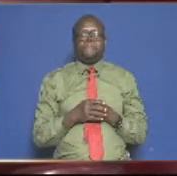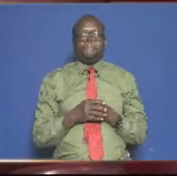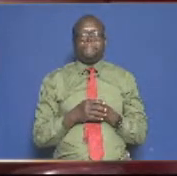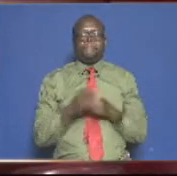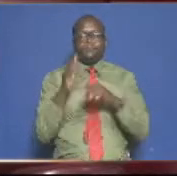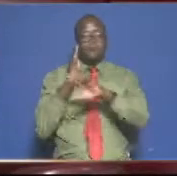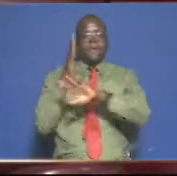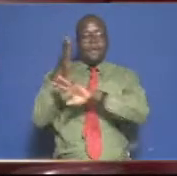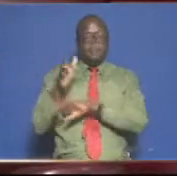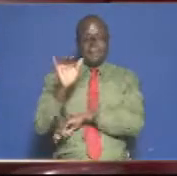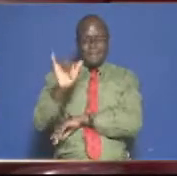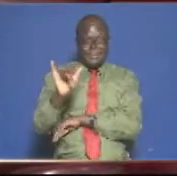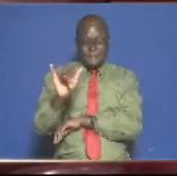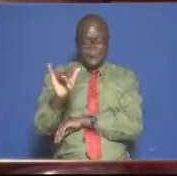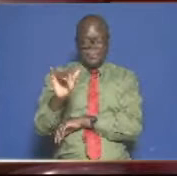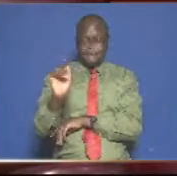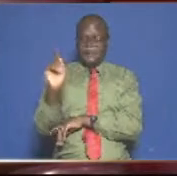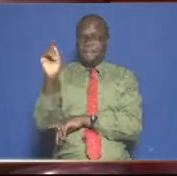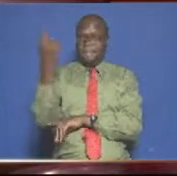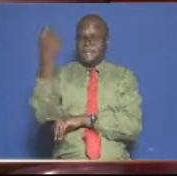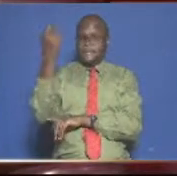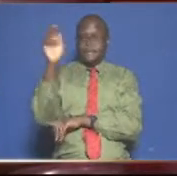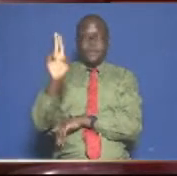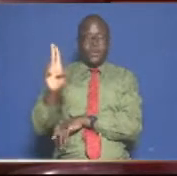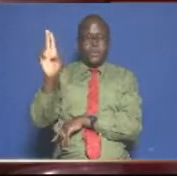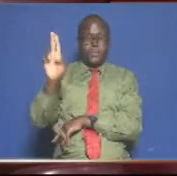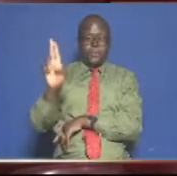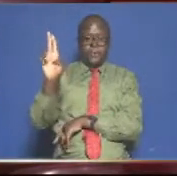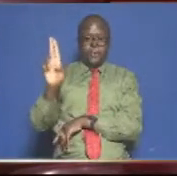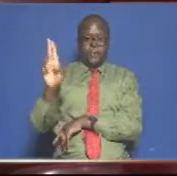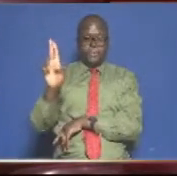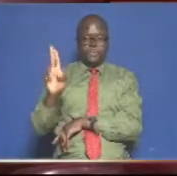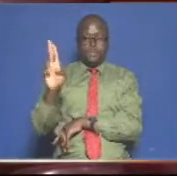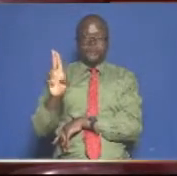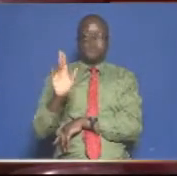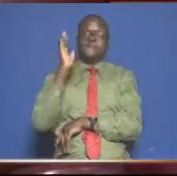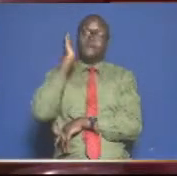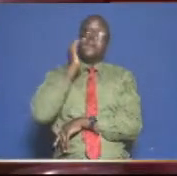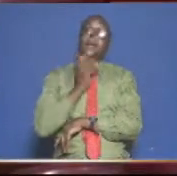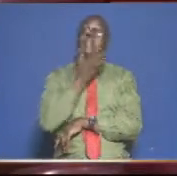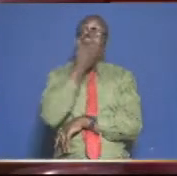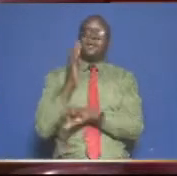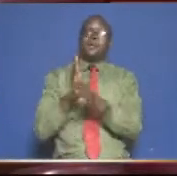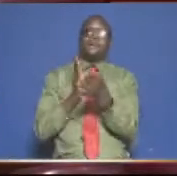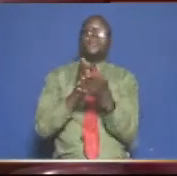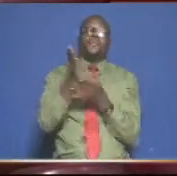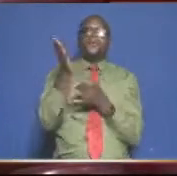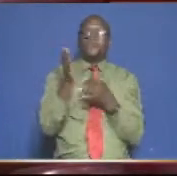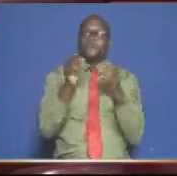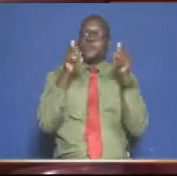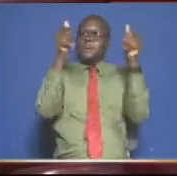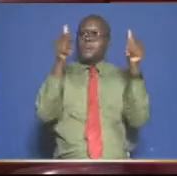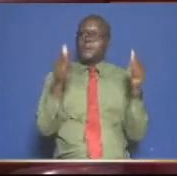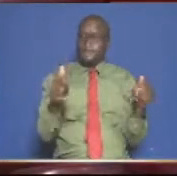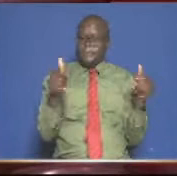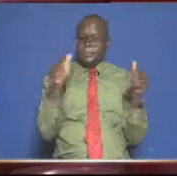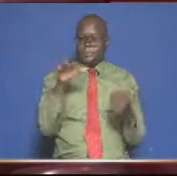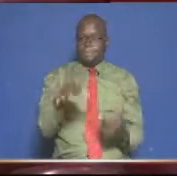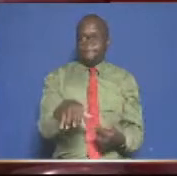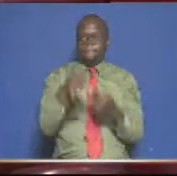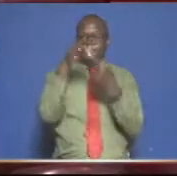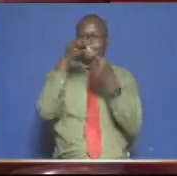after that, President Uhuru Kenyatta, through a special gazette notice of